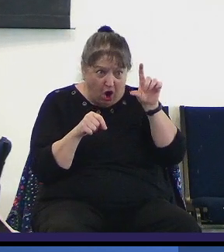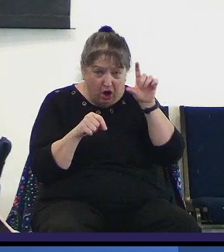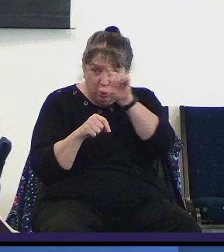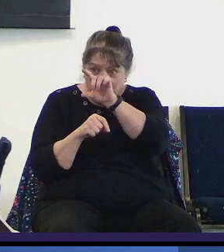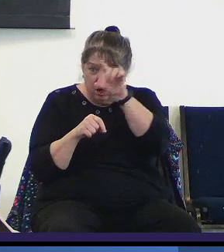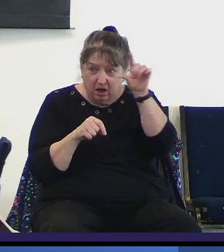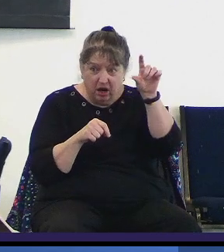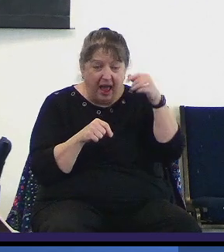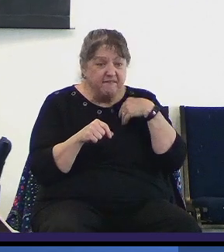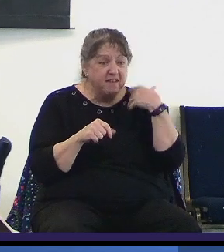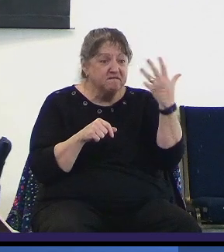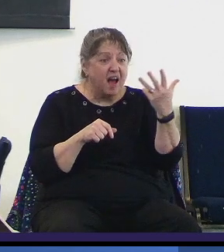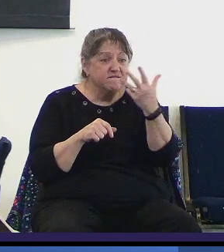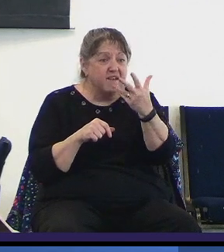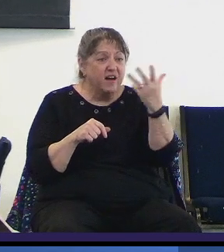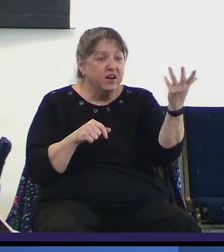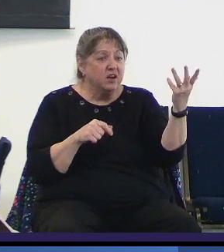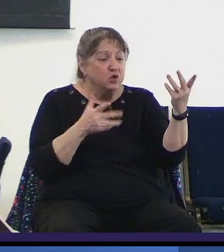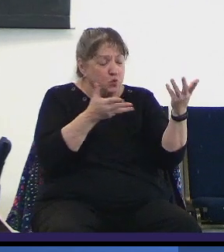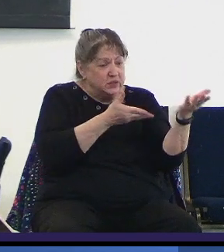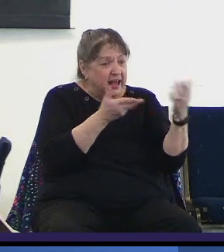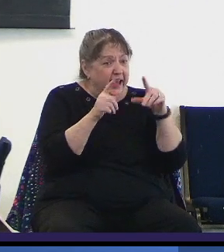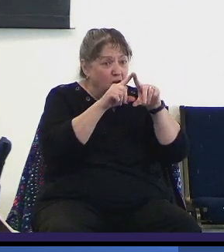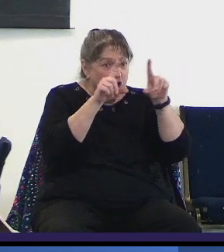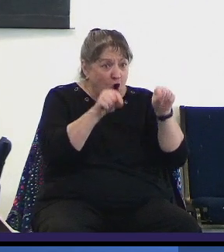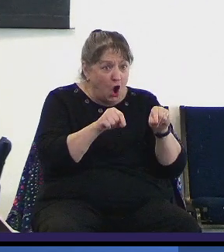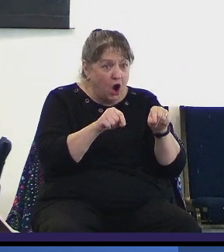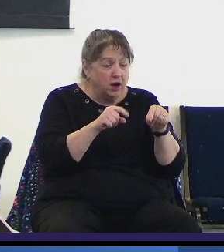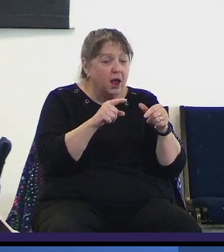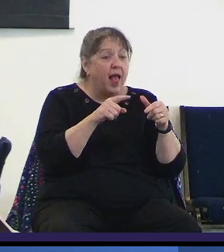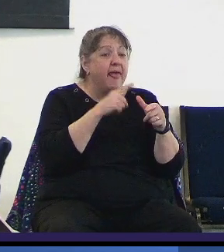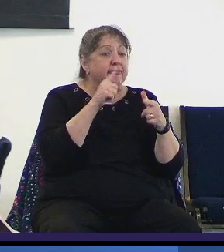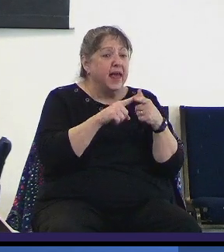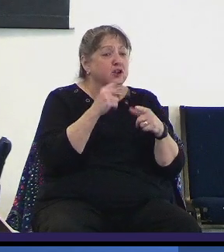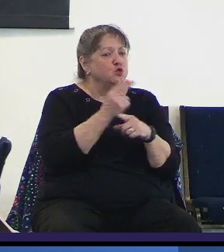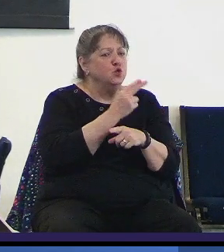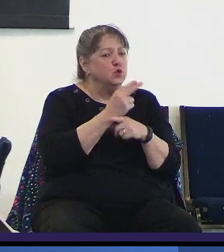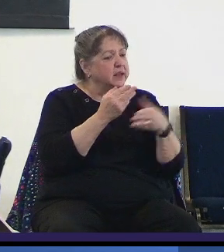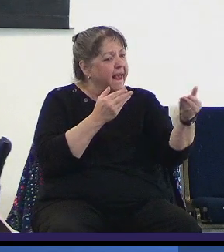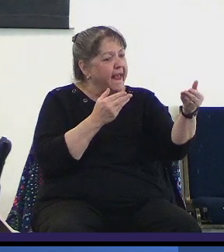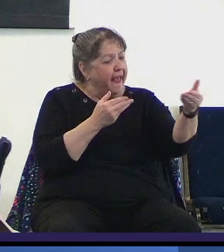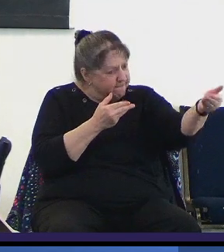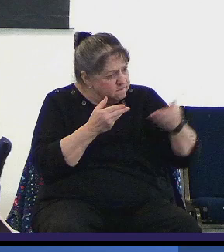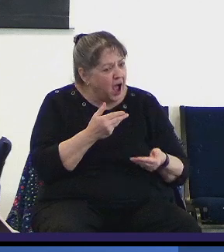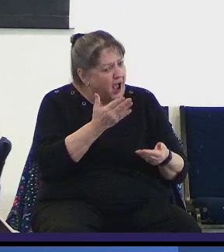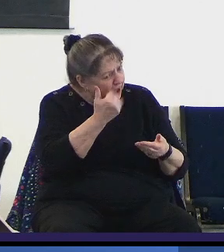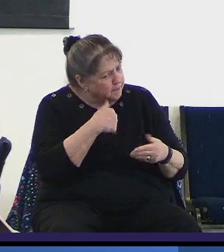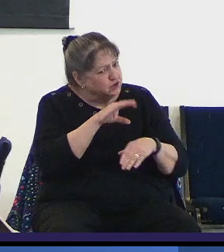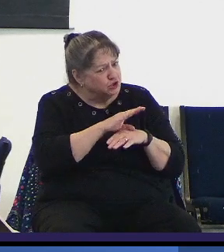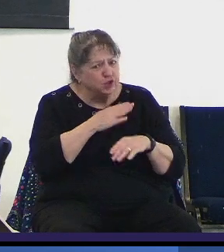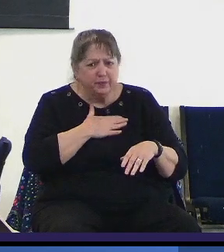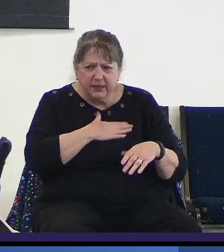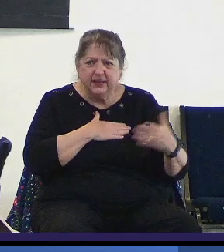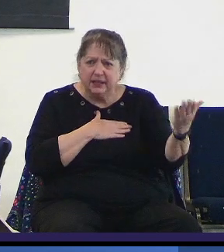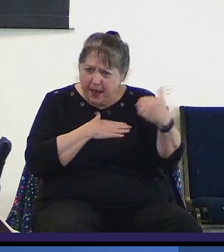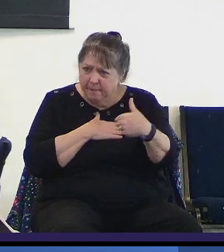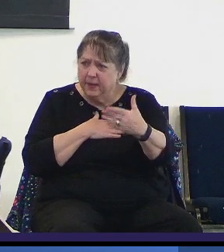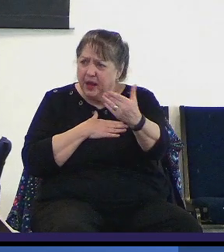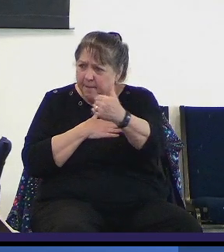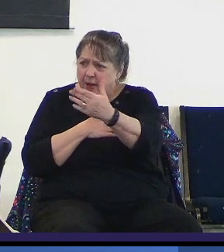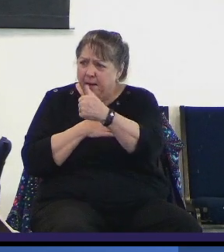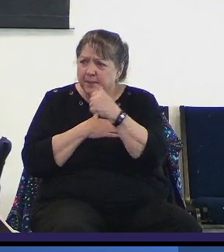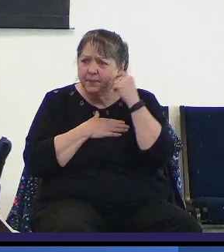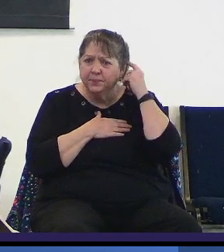Just raise your hand. You put it in your wallet, put it in your purse. And as God opens those mighty doors, you just thank you.